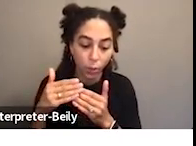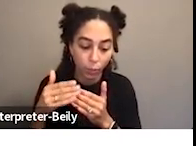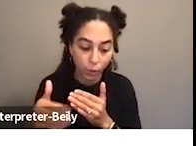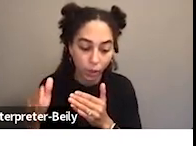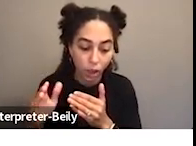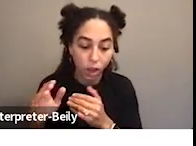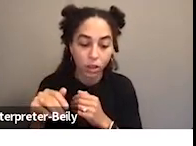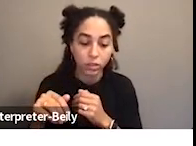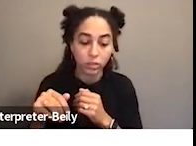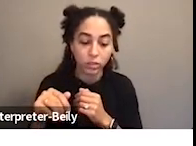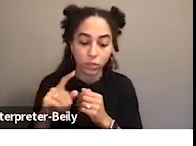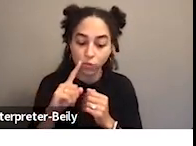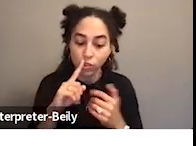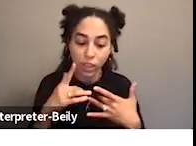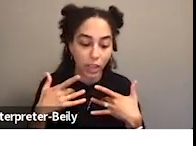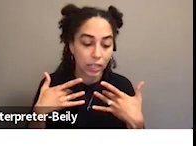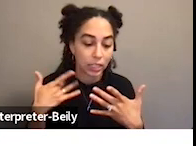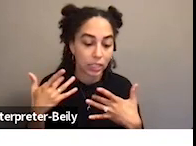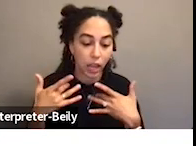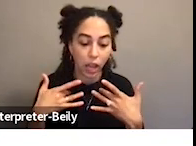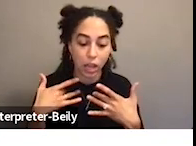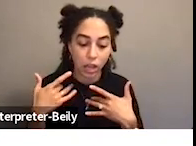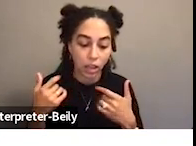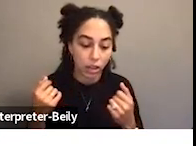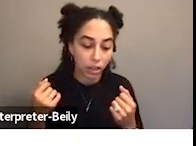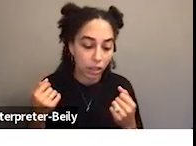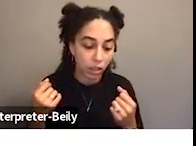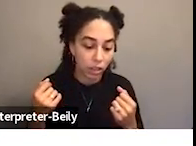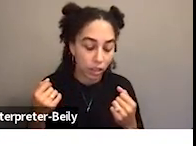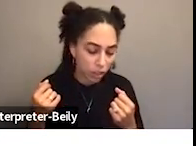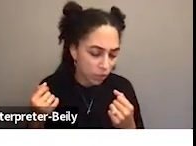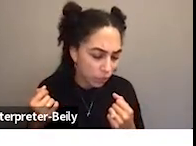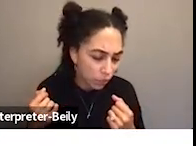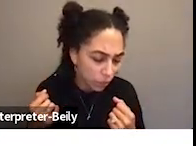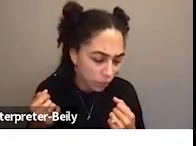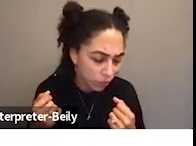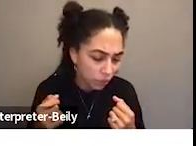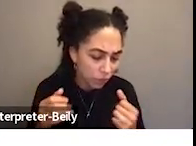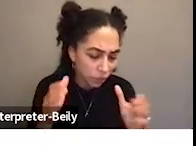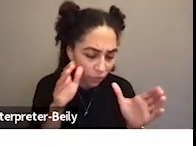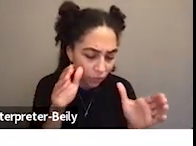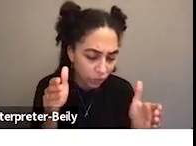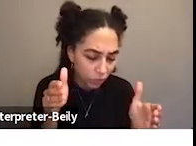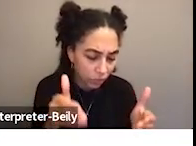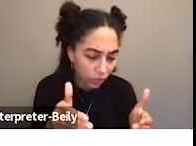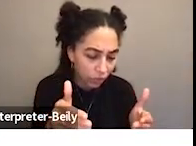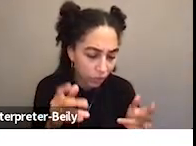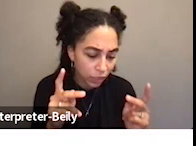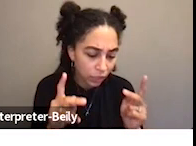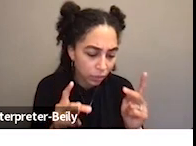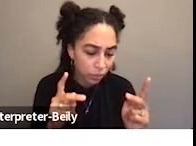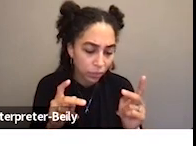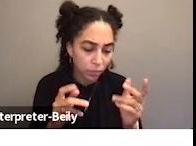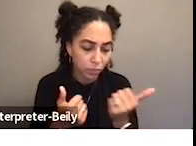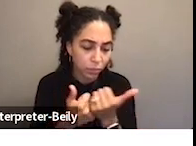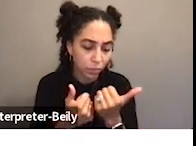really excited to launch the newsletter, really focused at targeting the people we support